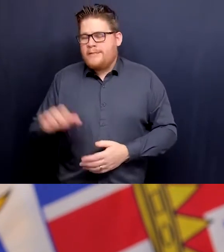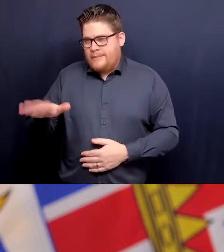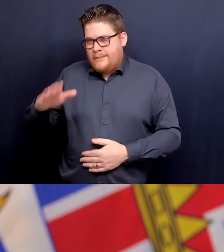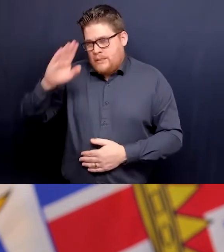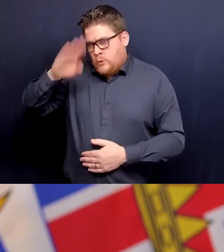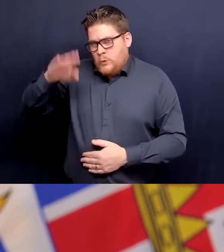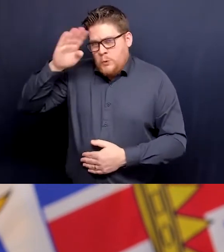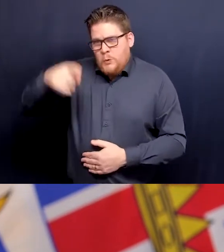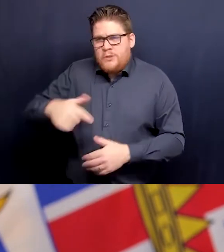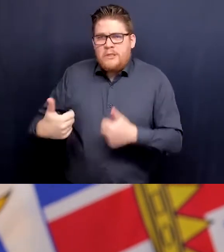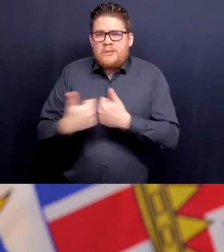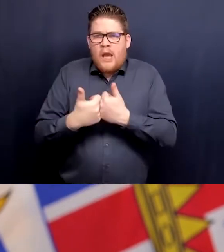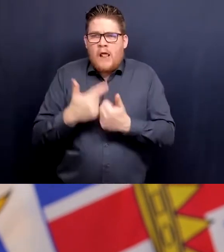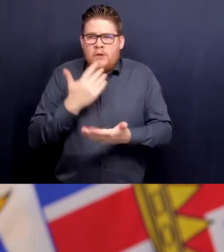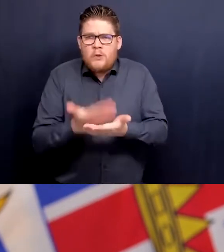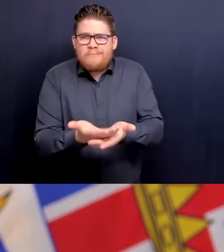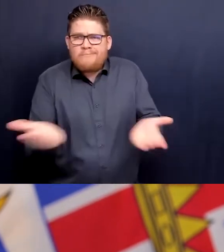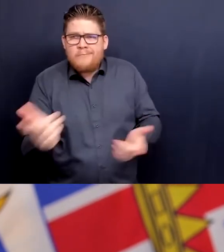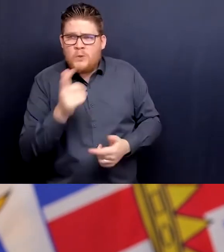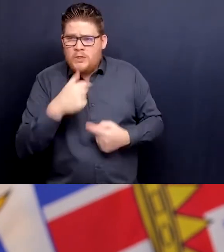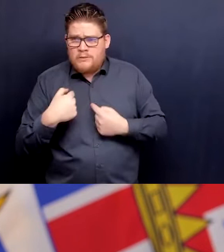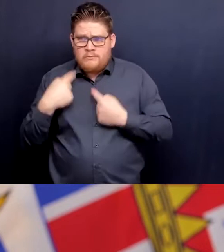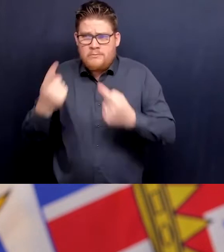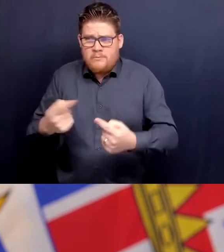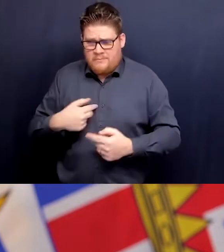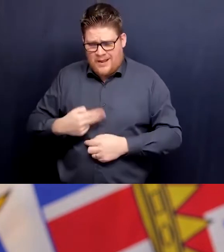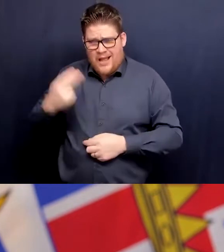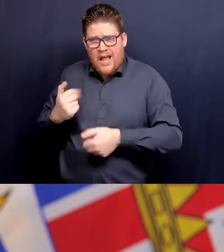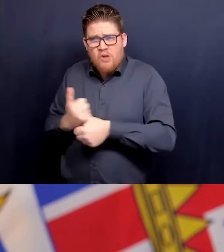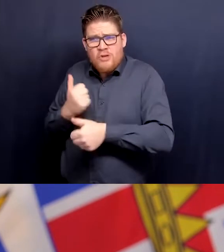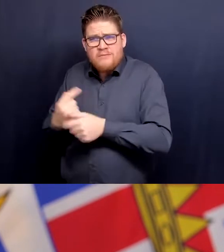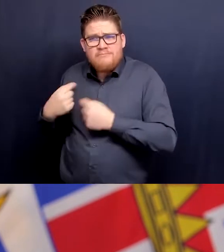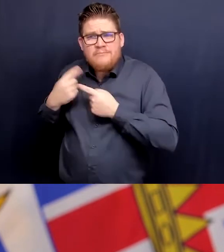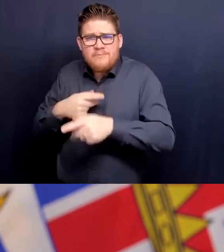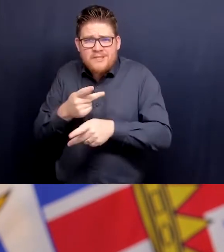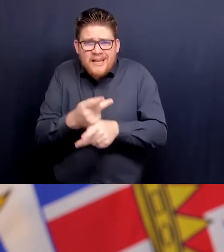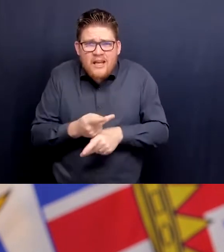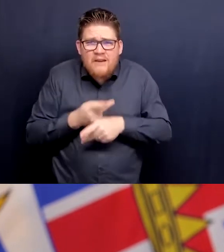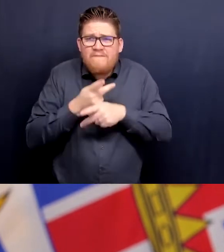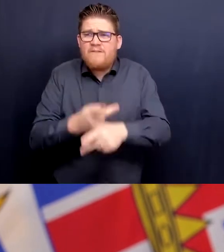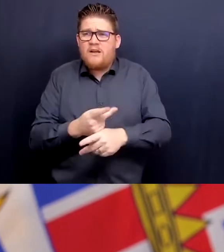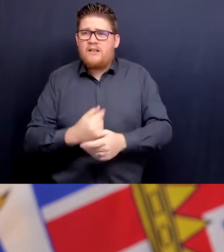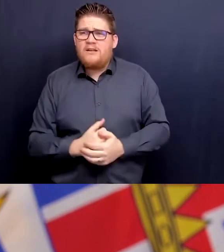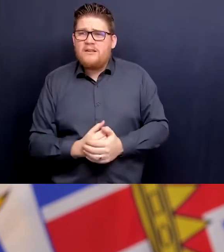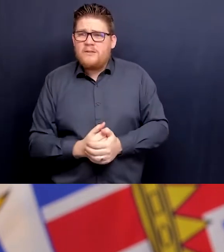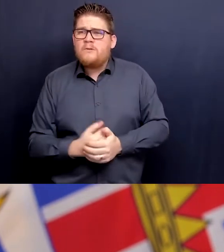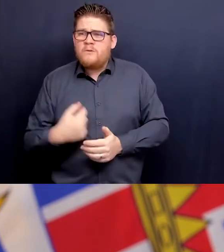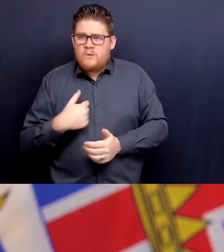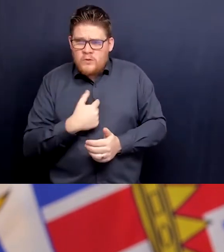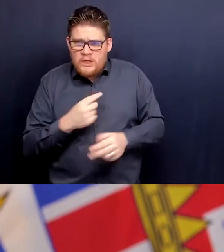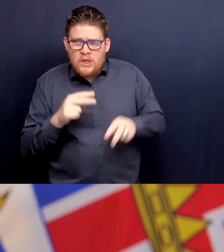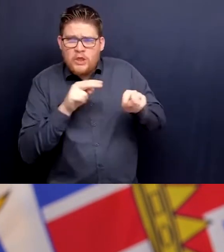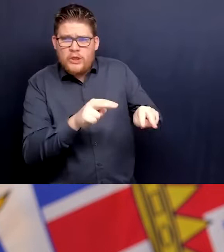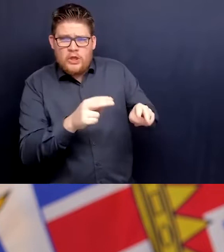much at risk and have taken those precautions over this last 2 years. Just to say that we can look at what's happening in terms of